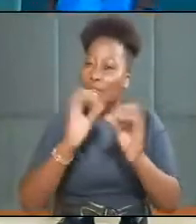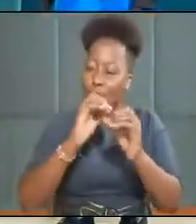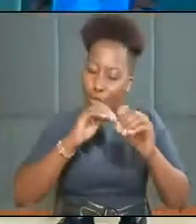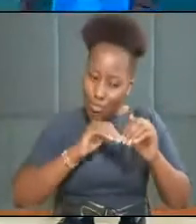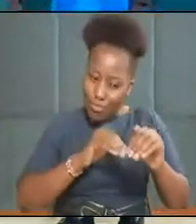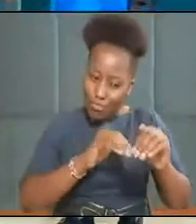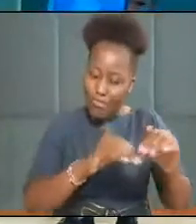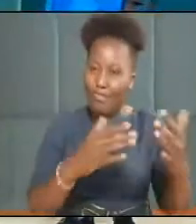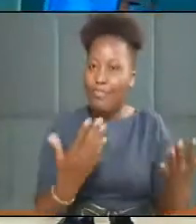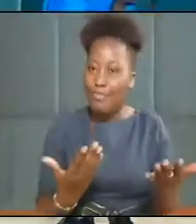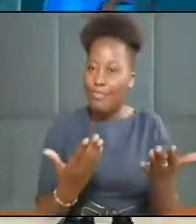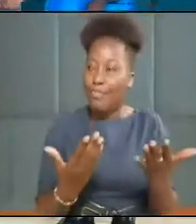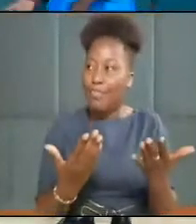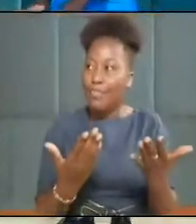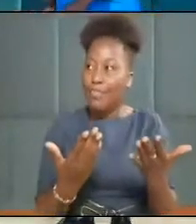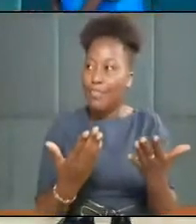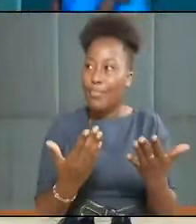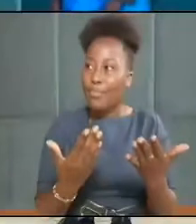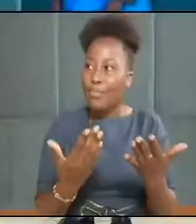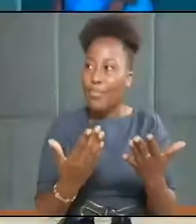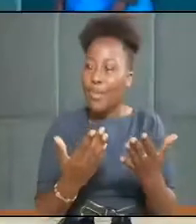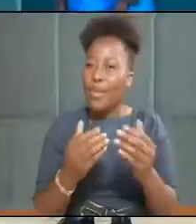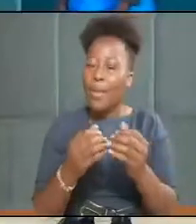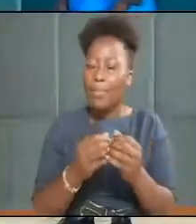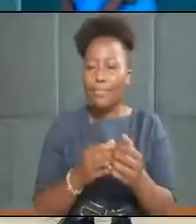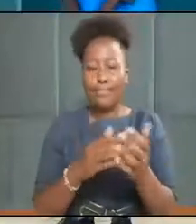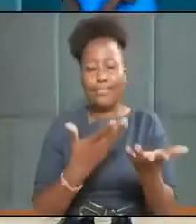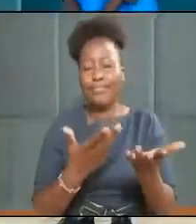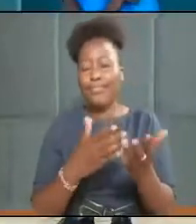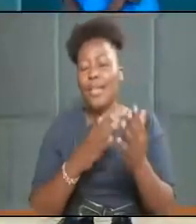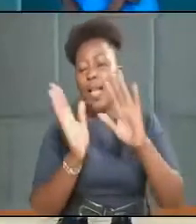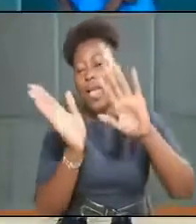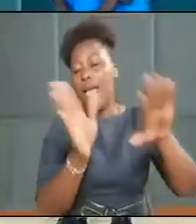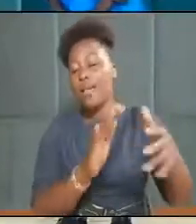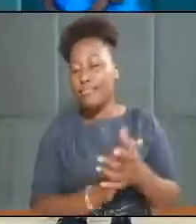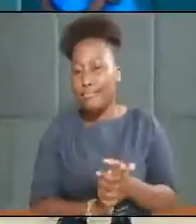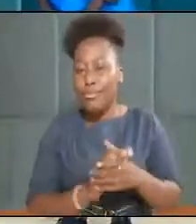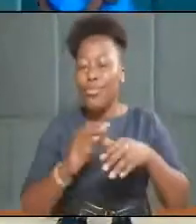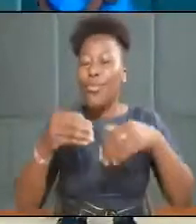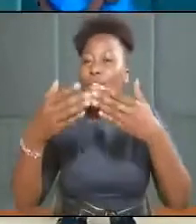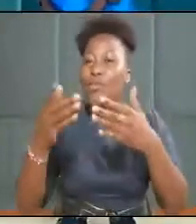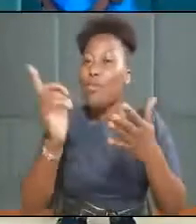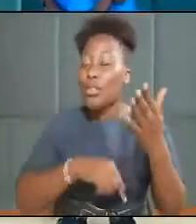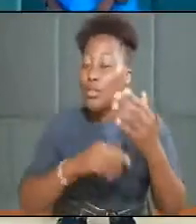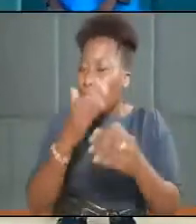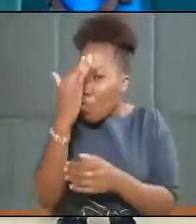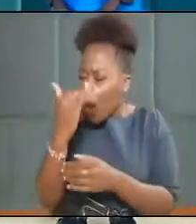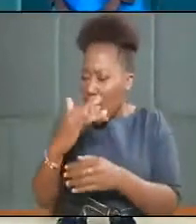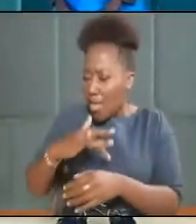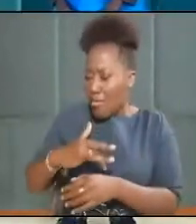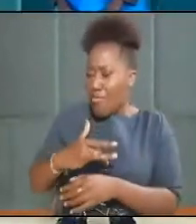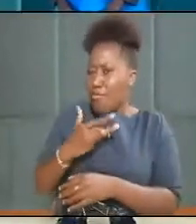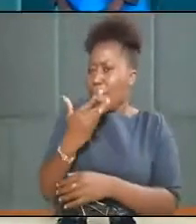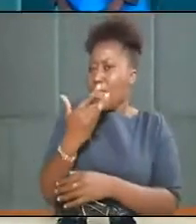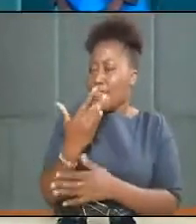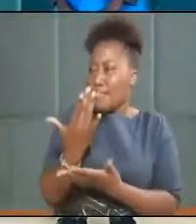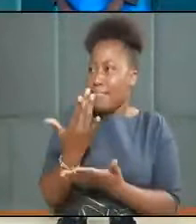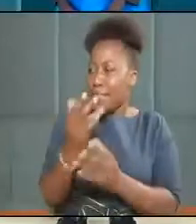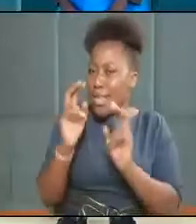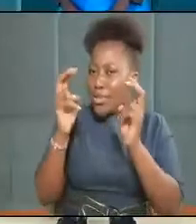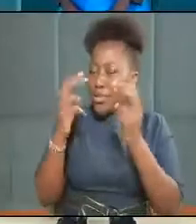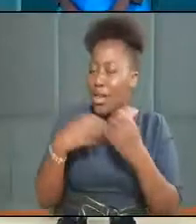them. Now, with your permission, I ask that you give direction, because I feel like we're mixing these two